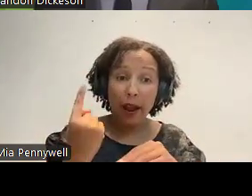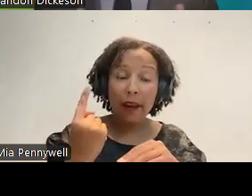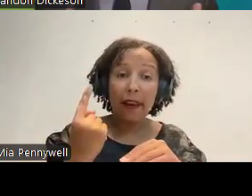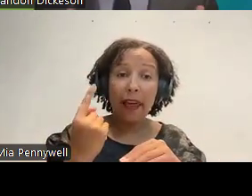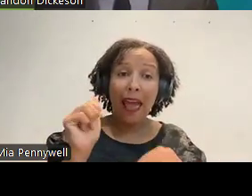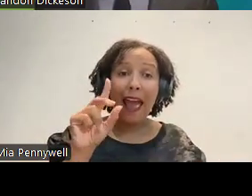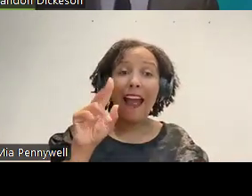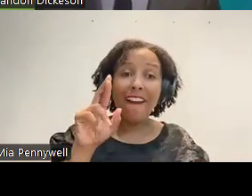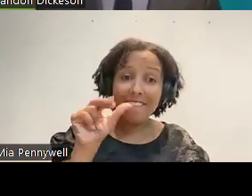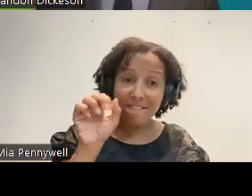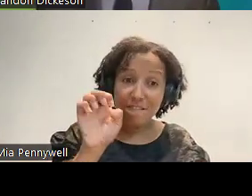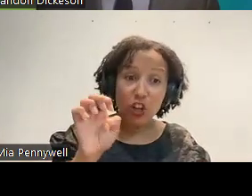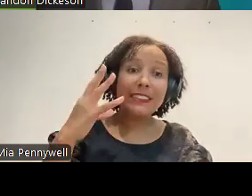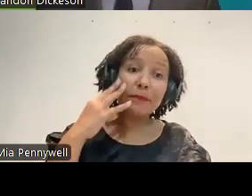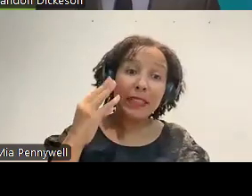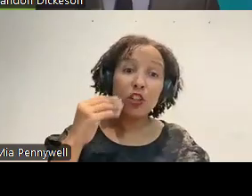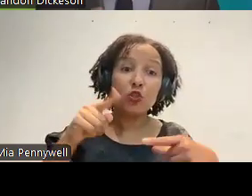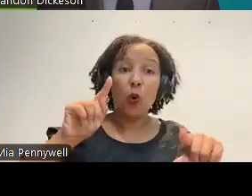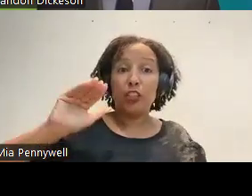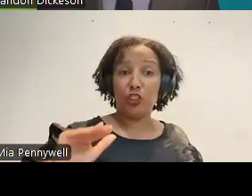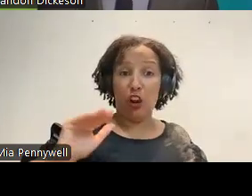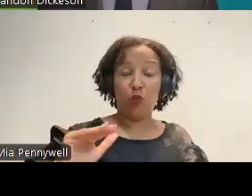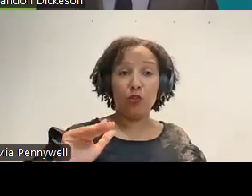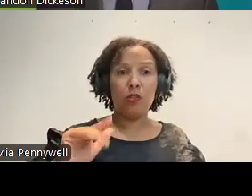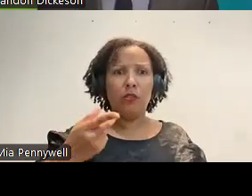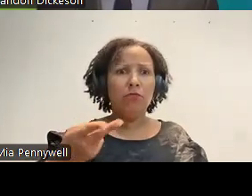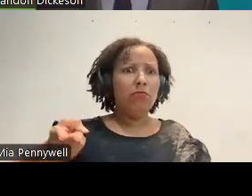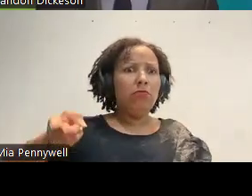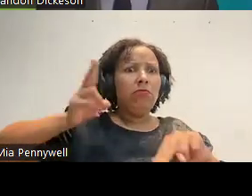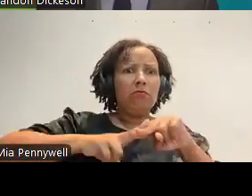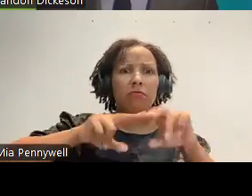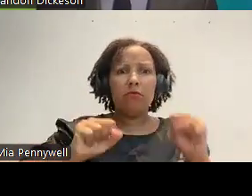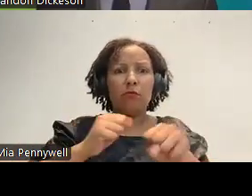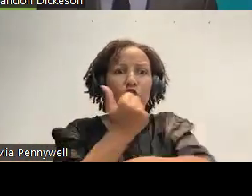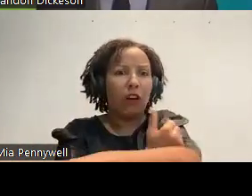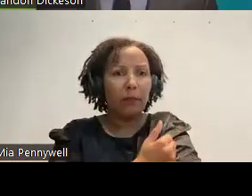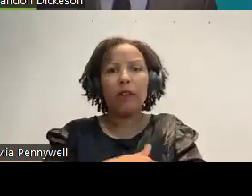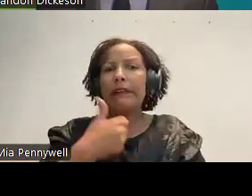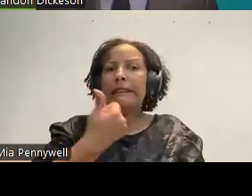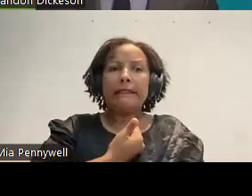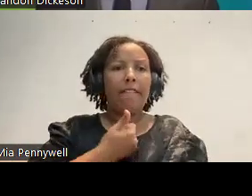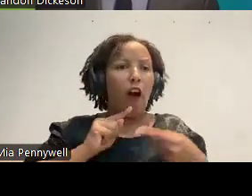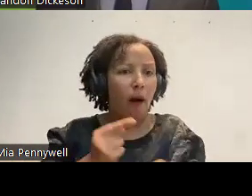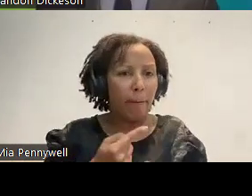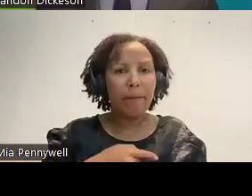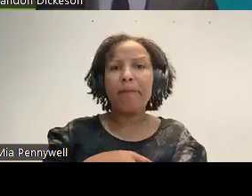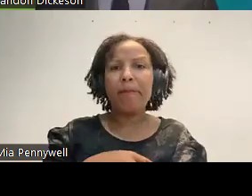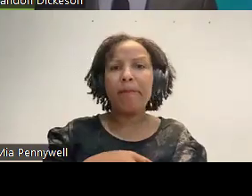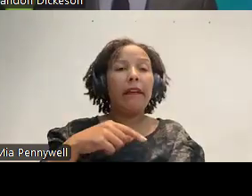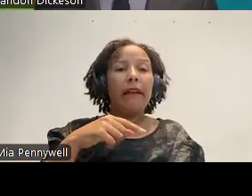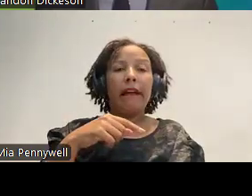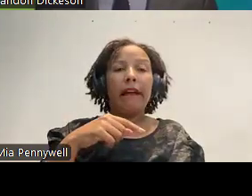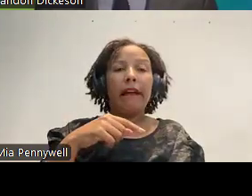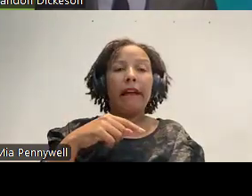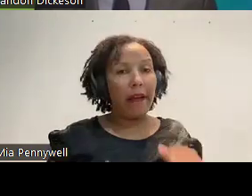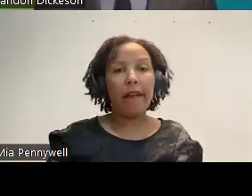at extremely increased risk for drug abuse, self-harm, suicide, exploitation, chronic health issues,